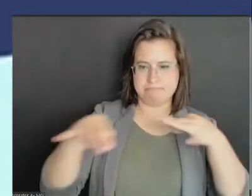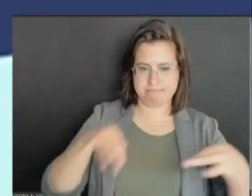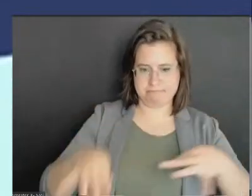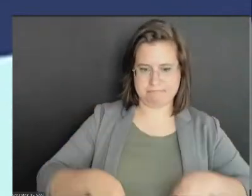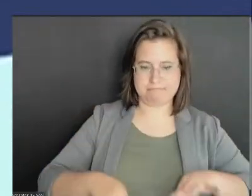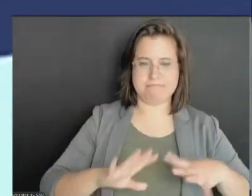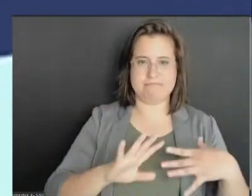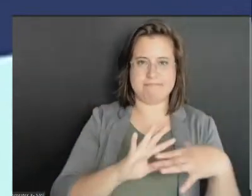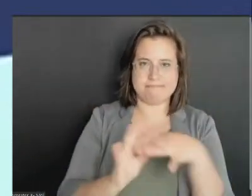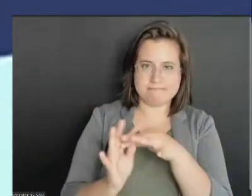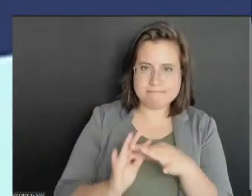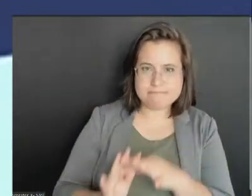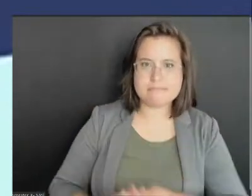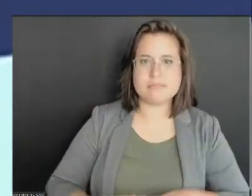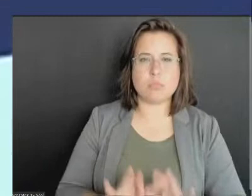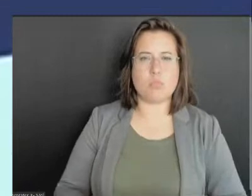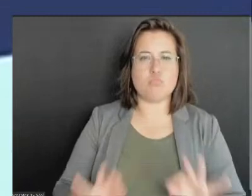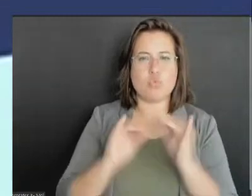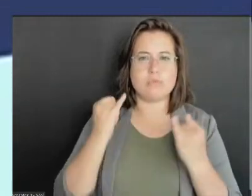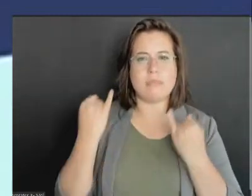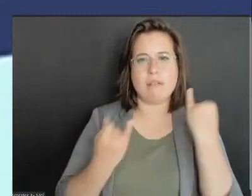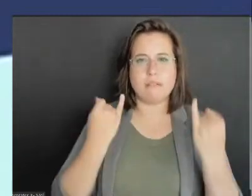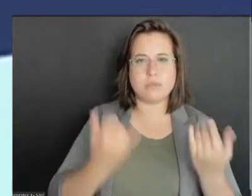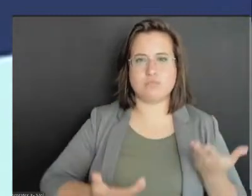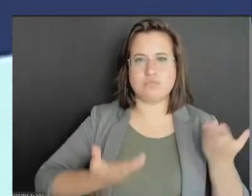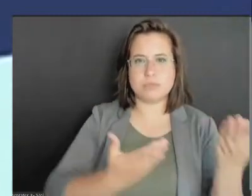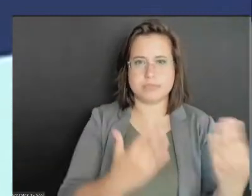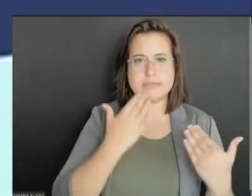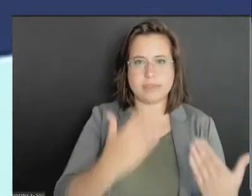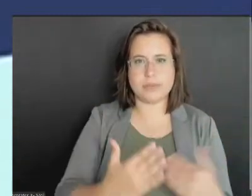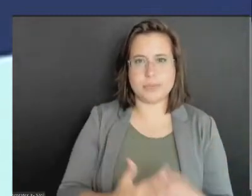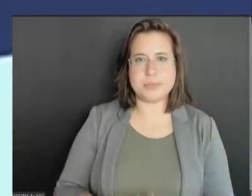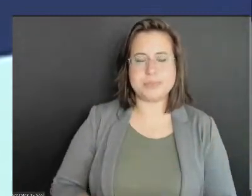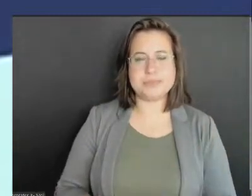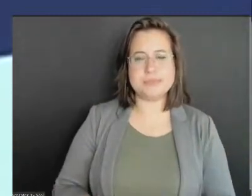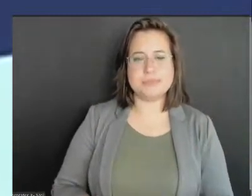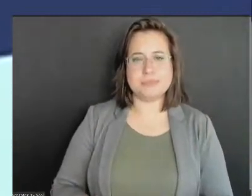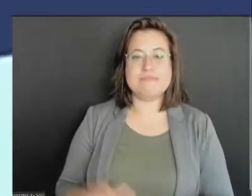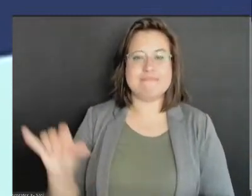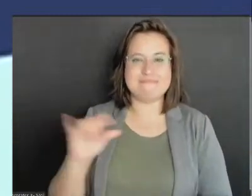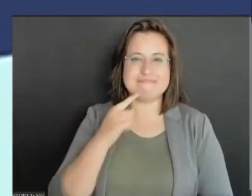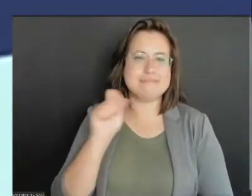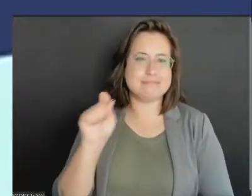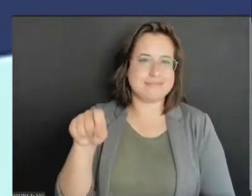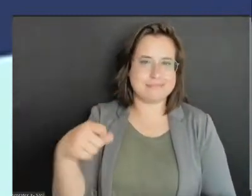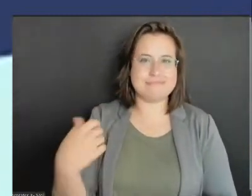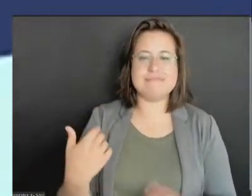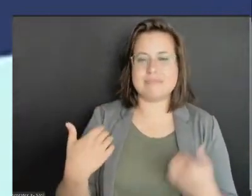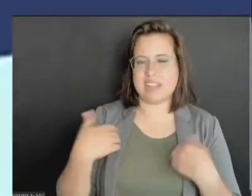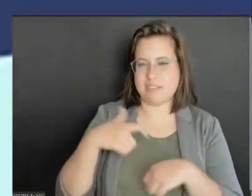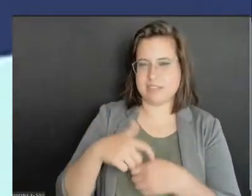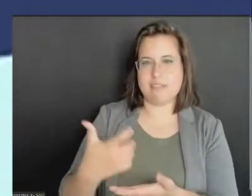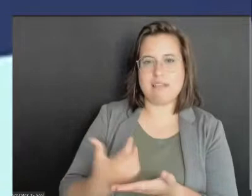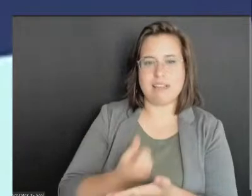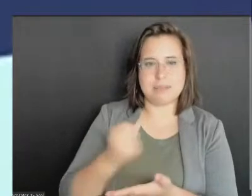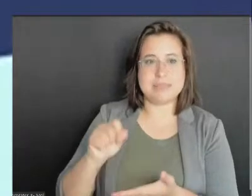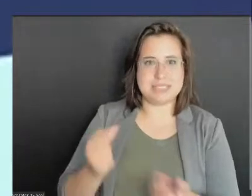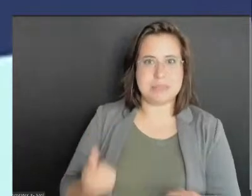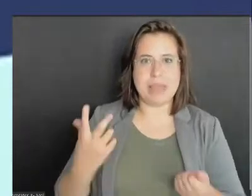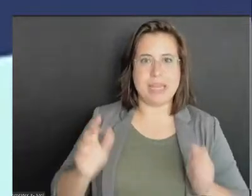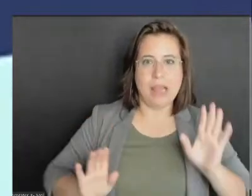and important ideas and recommendations. As Dr. Putnam said, we do have time for, yes, there are